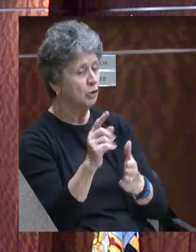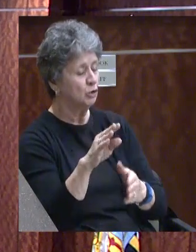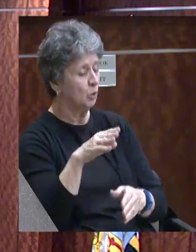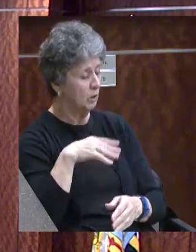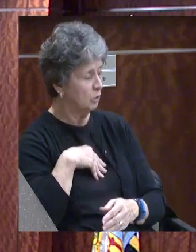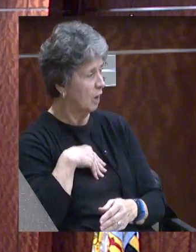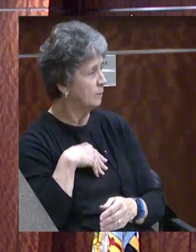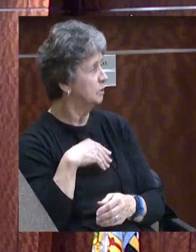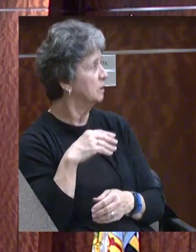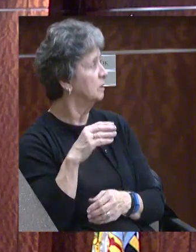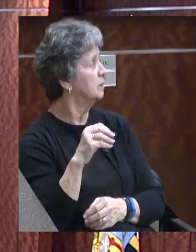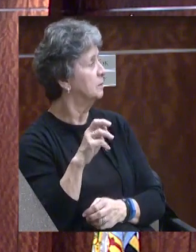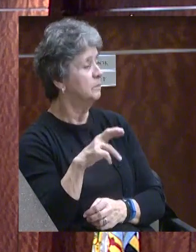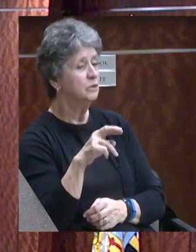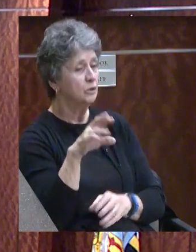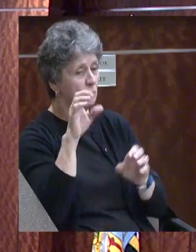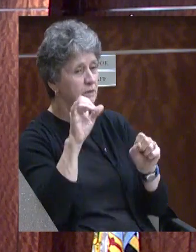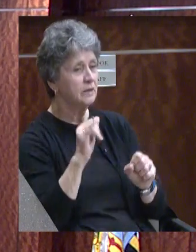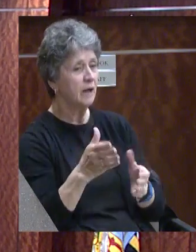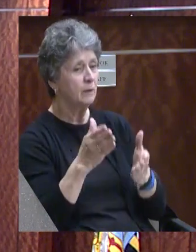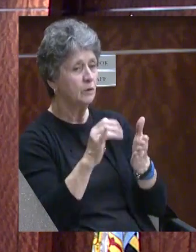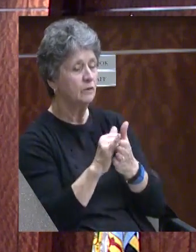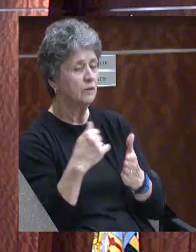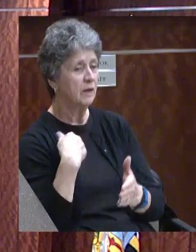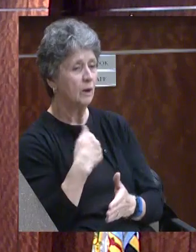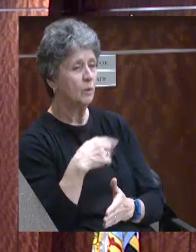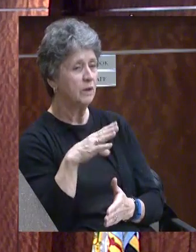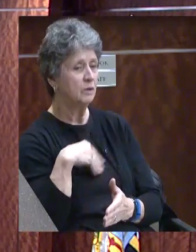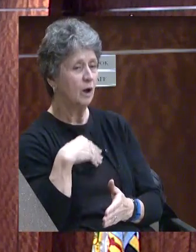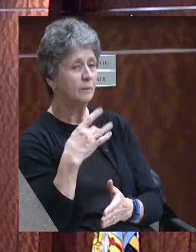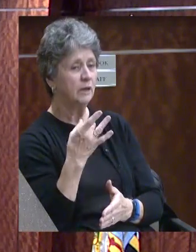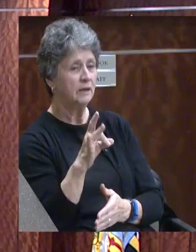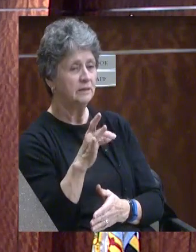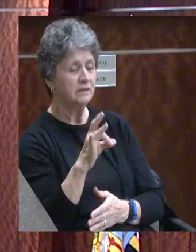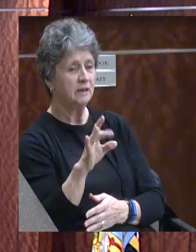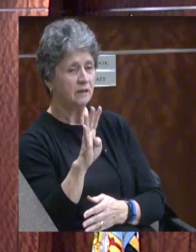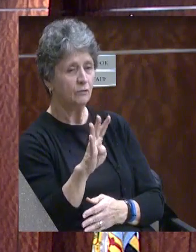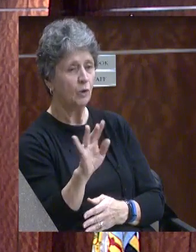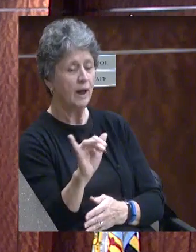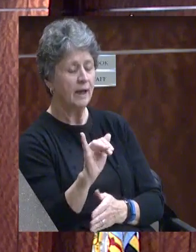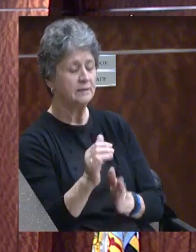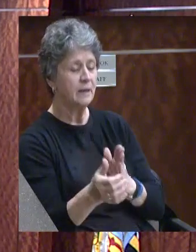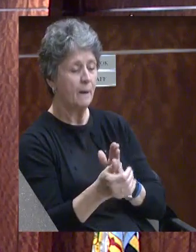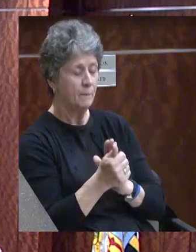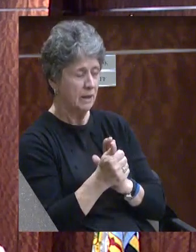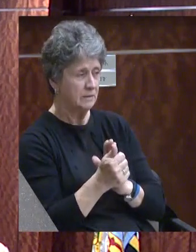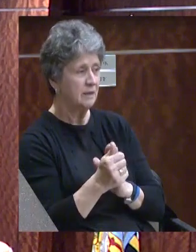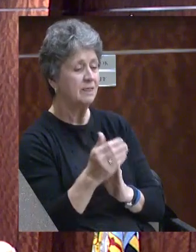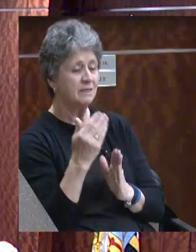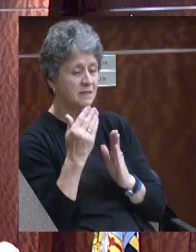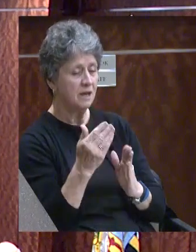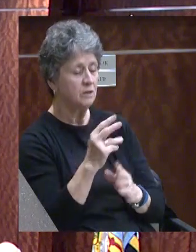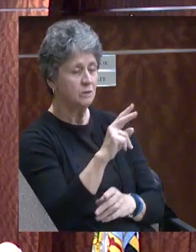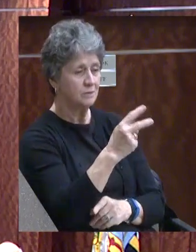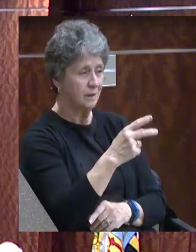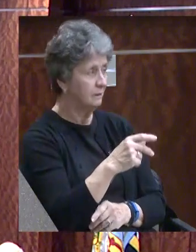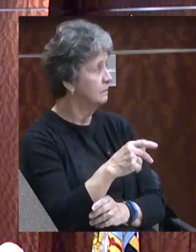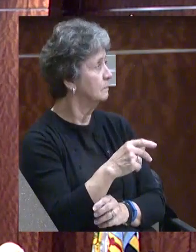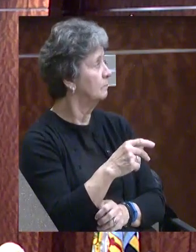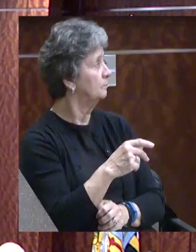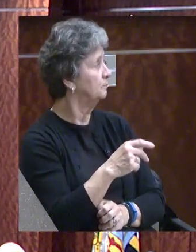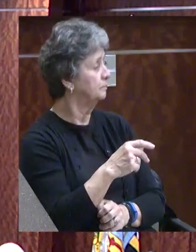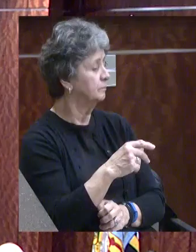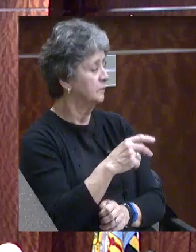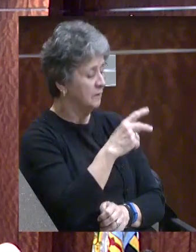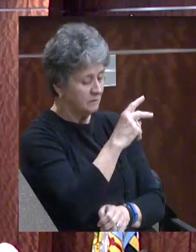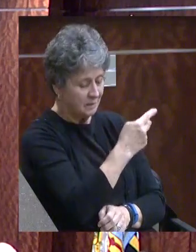adopt. Mr. President, I'll move that we adopt ordinance number 1884 as amended. Thank you. We have a second.